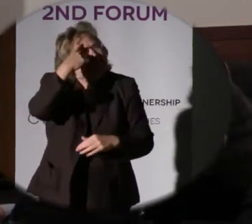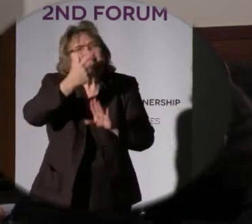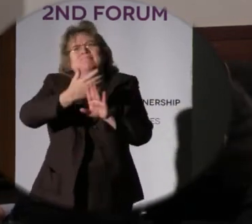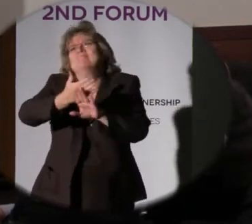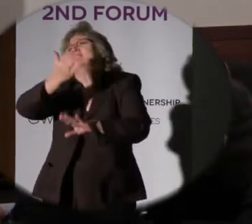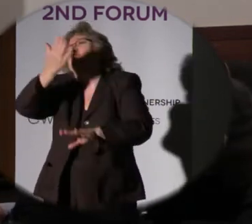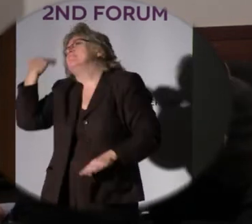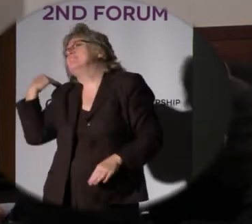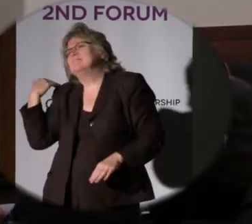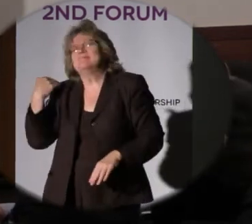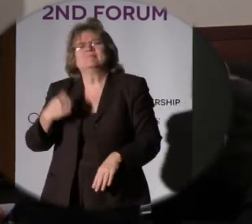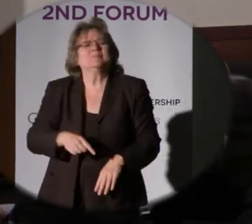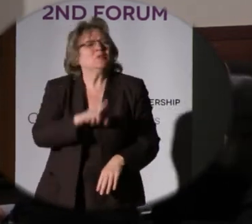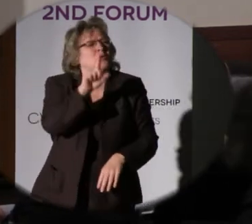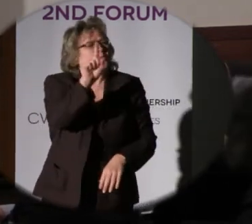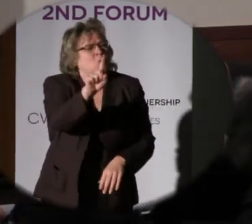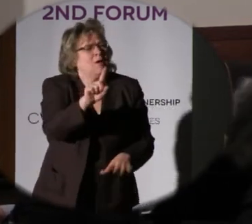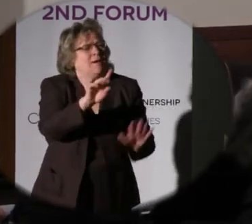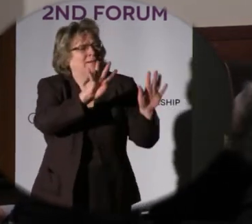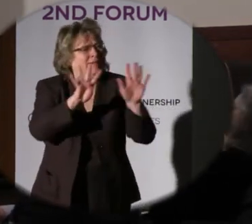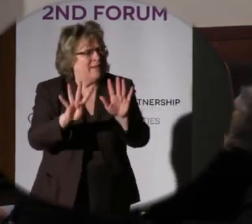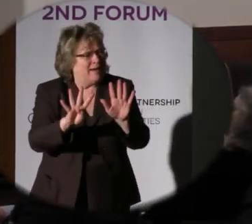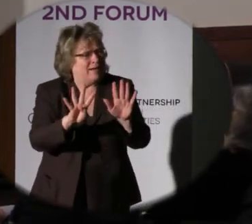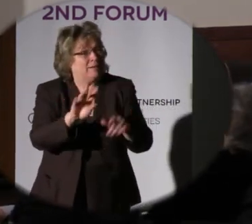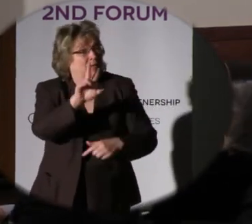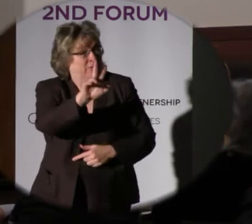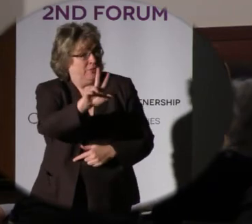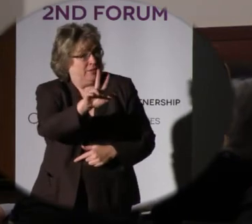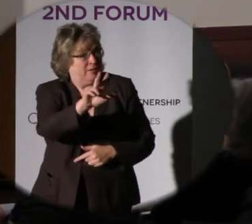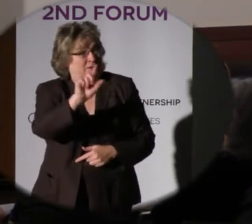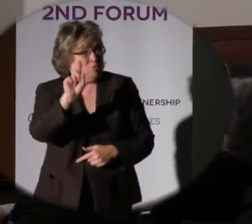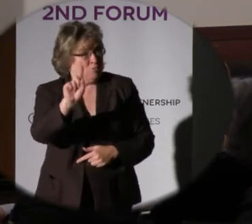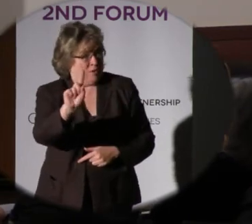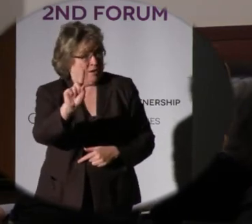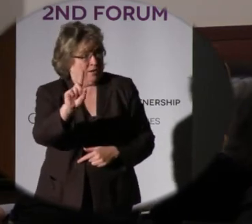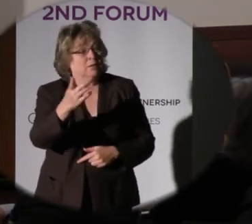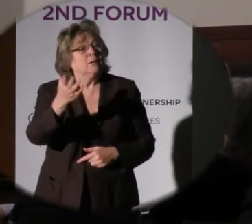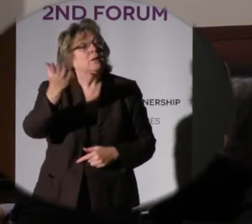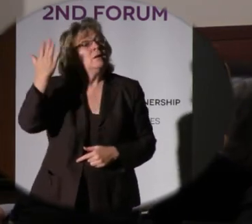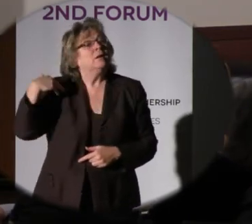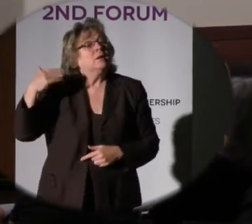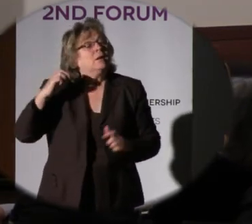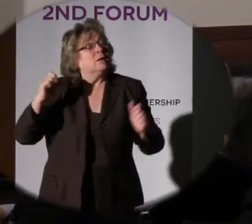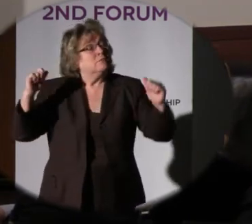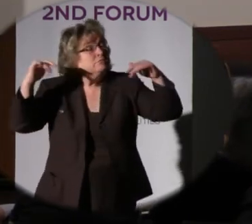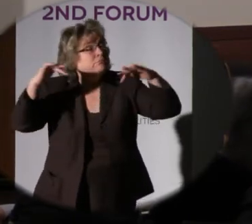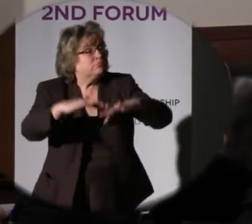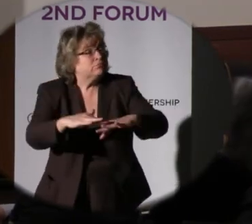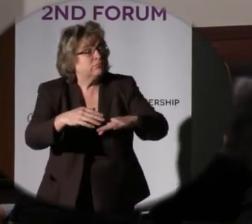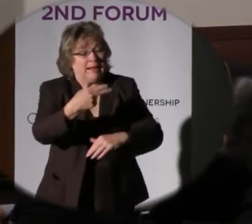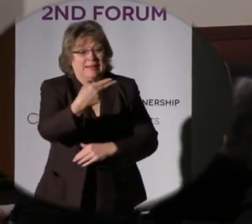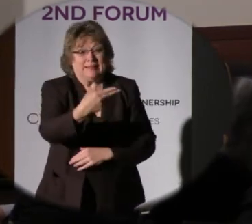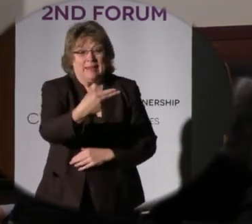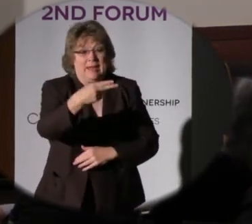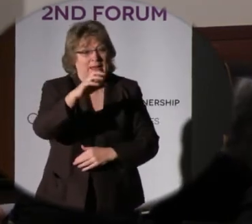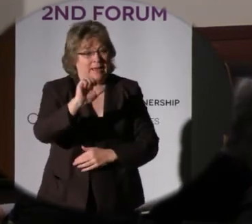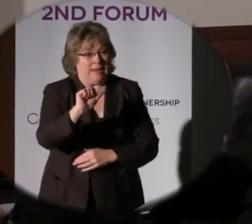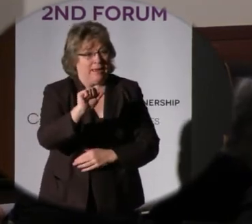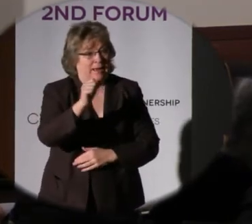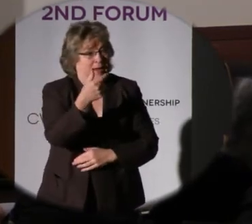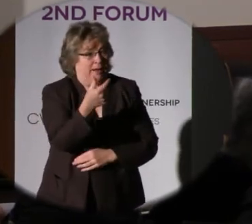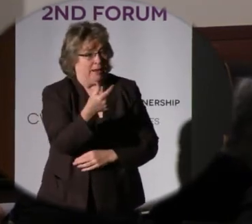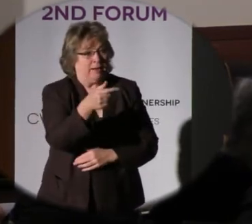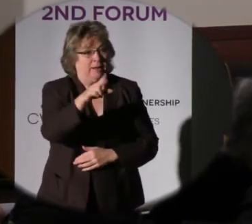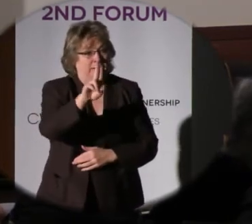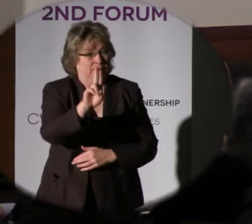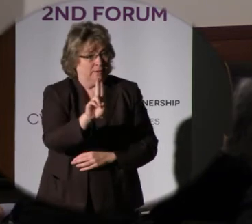an international conference at The Hague put together by something called the Society for Crippled Children, which after many iterations is today